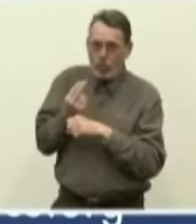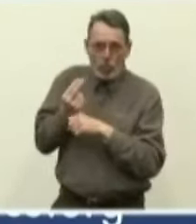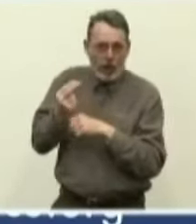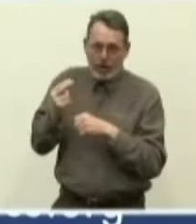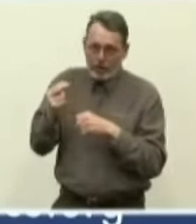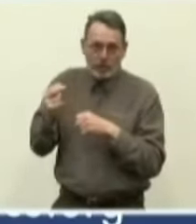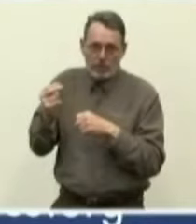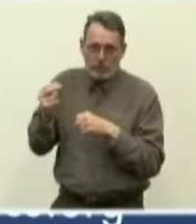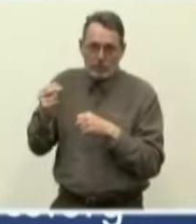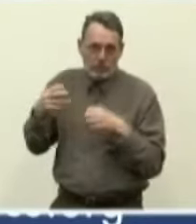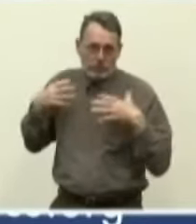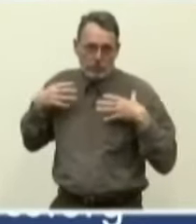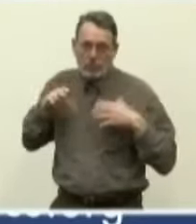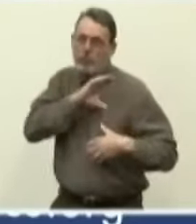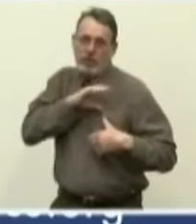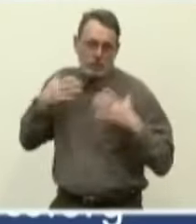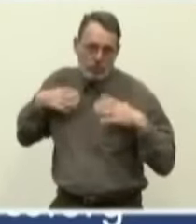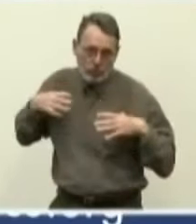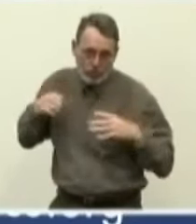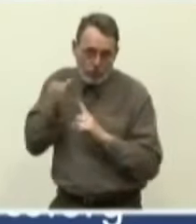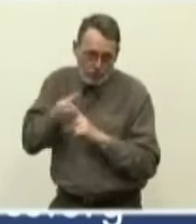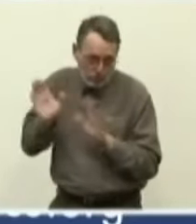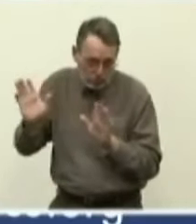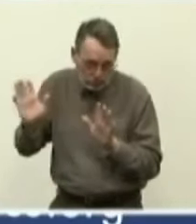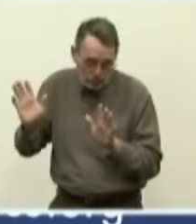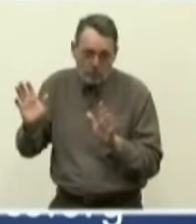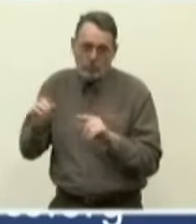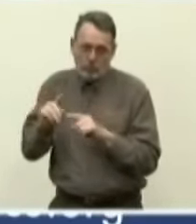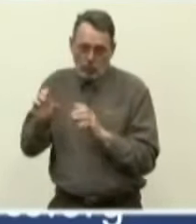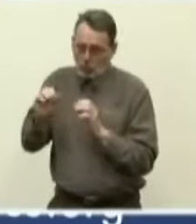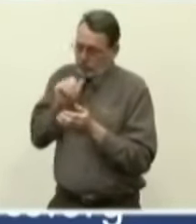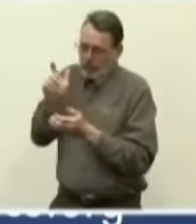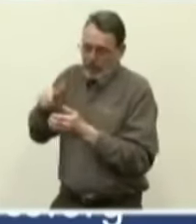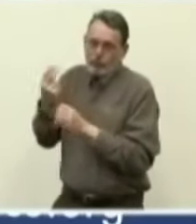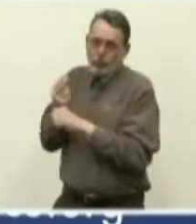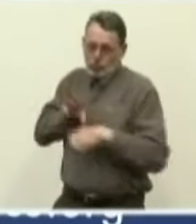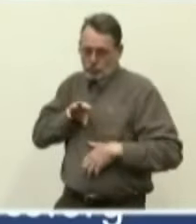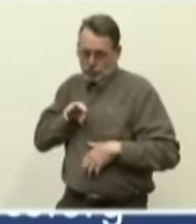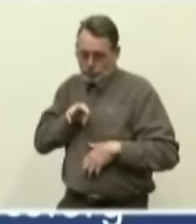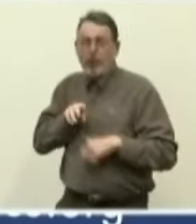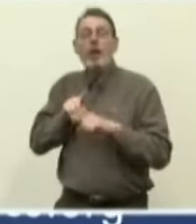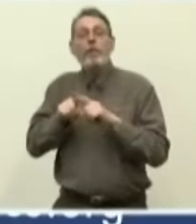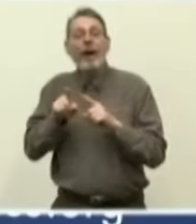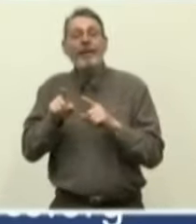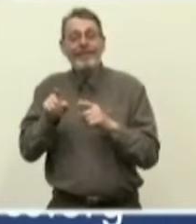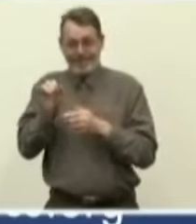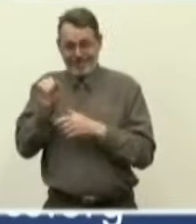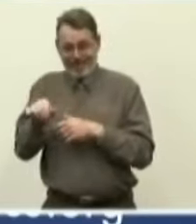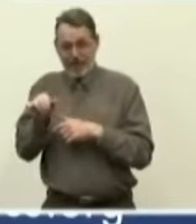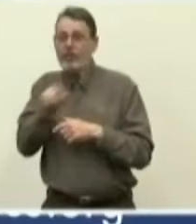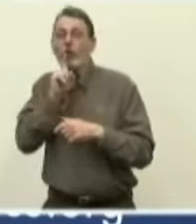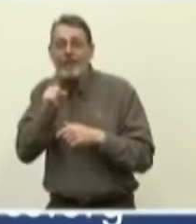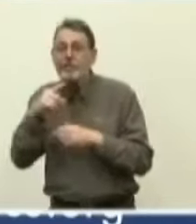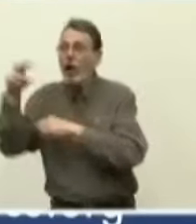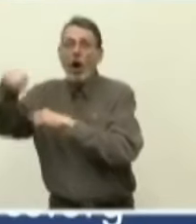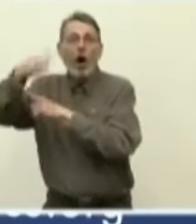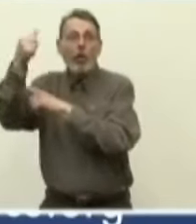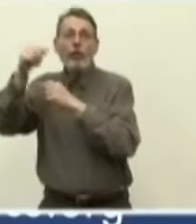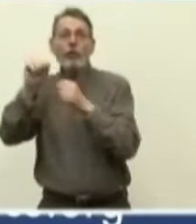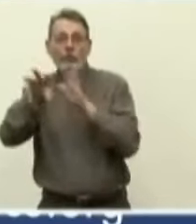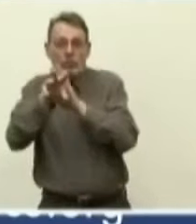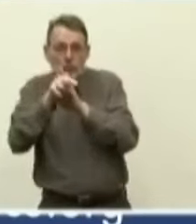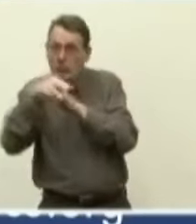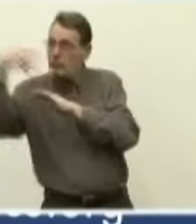camera exemption. However, with that said, business surveillance video camera footage in the area and